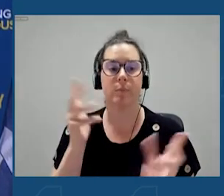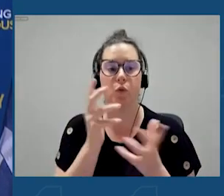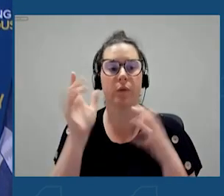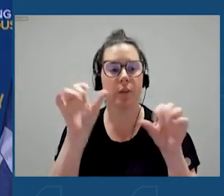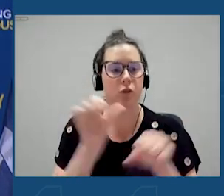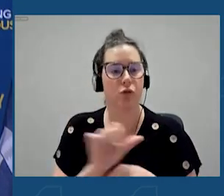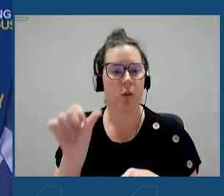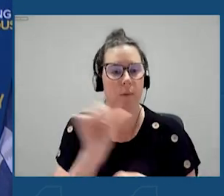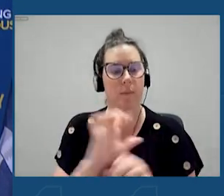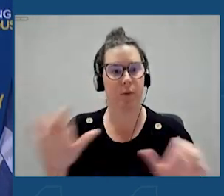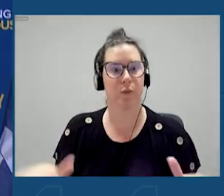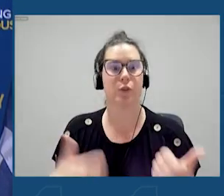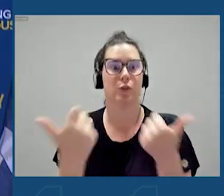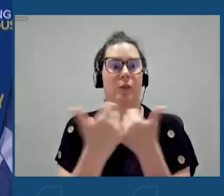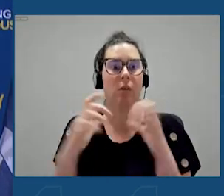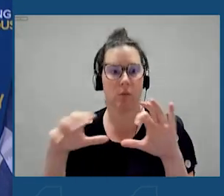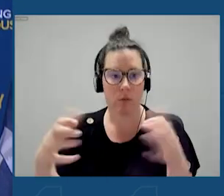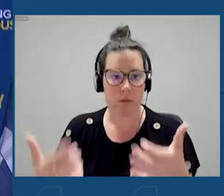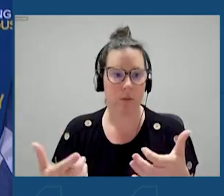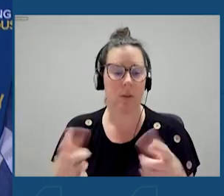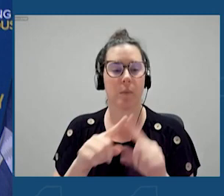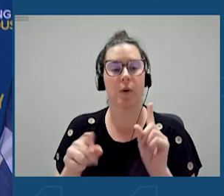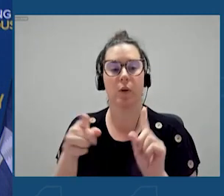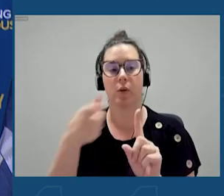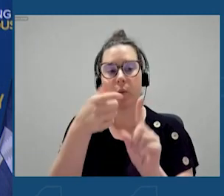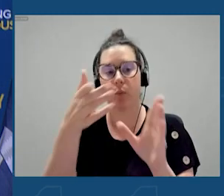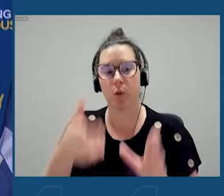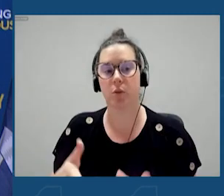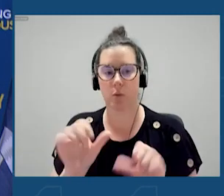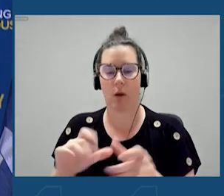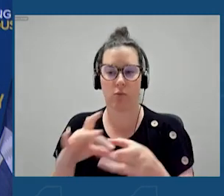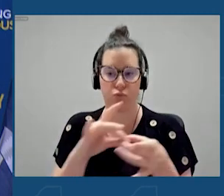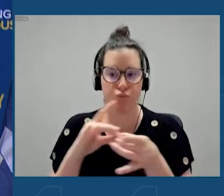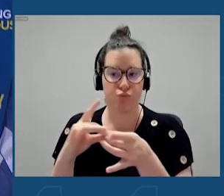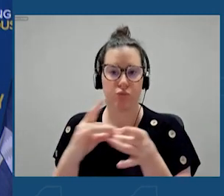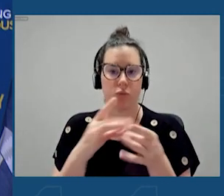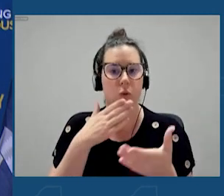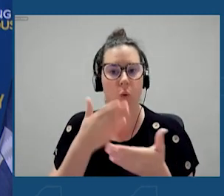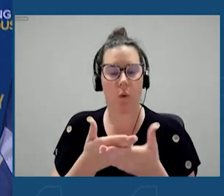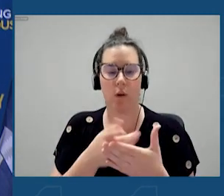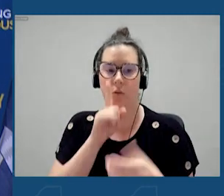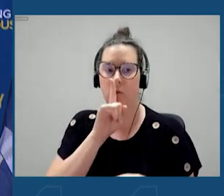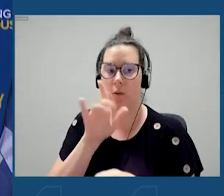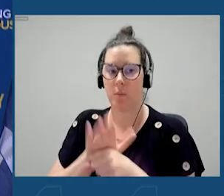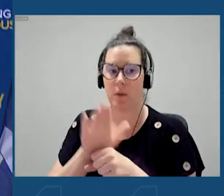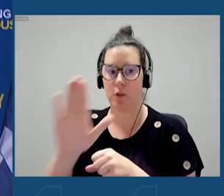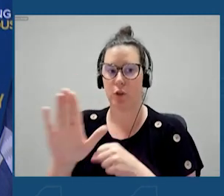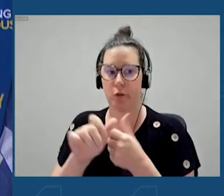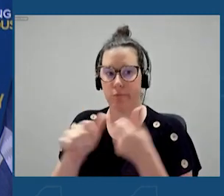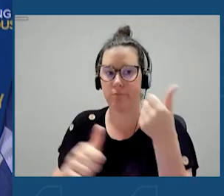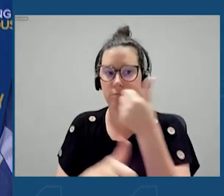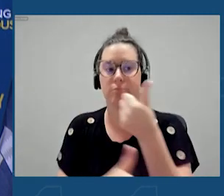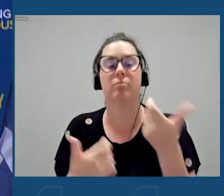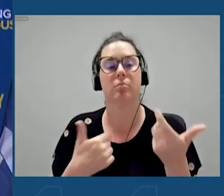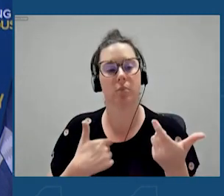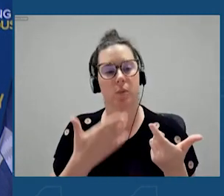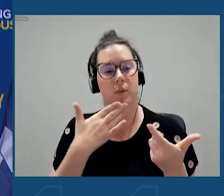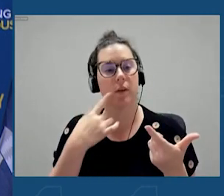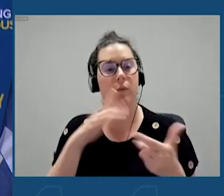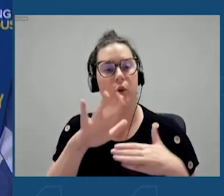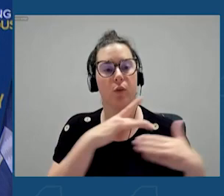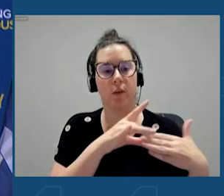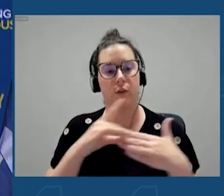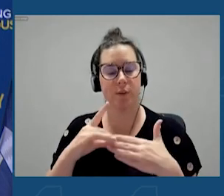borough sometimes, and you are the person who can keep it all together in a way that's very committed to your constituents. And I thank you for your leadership as